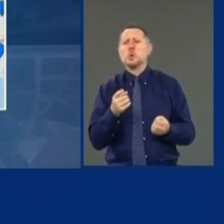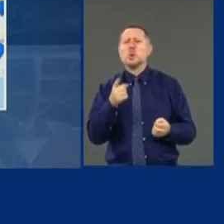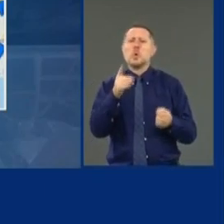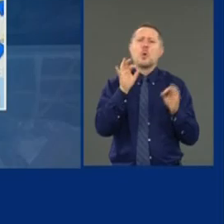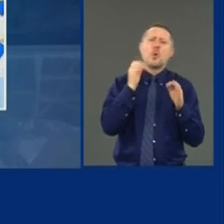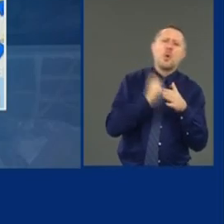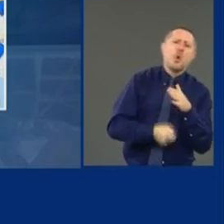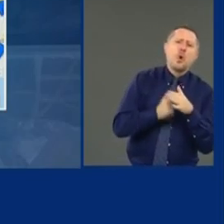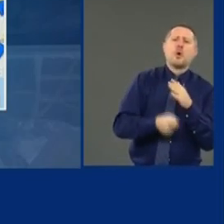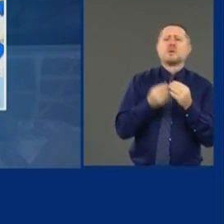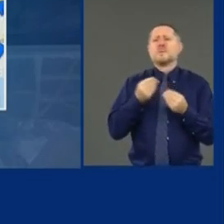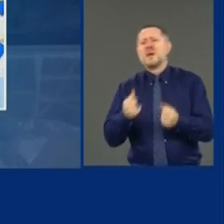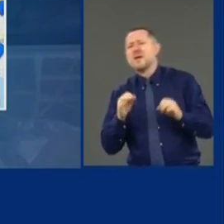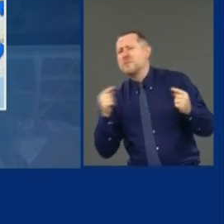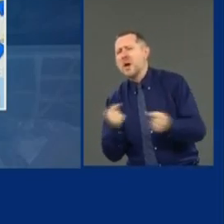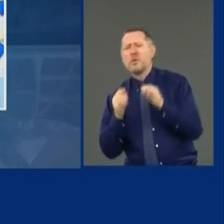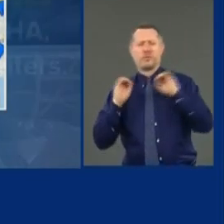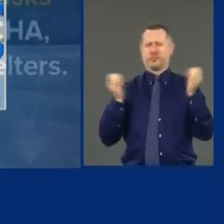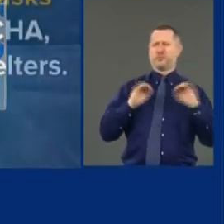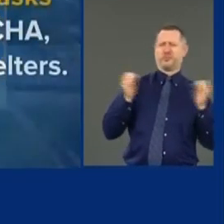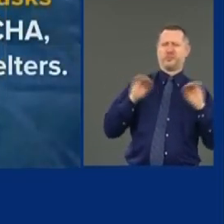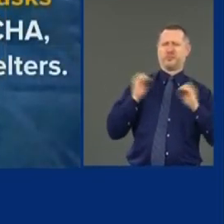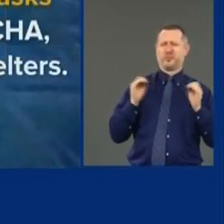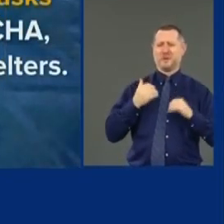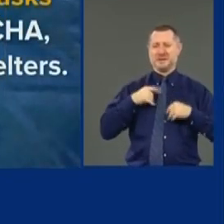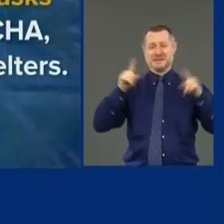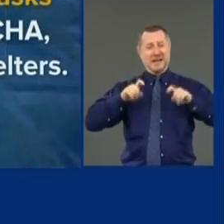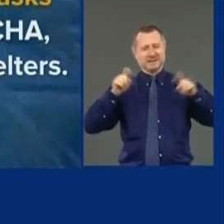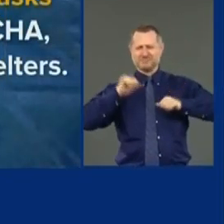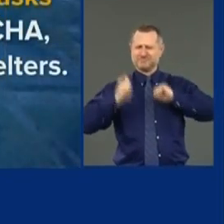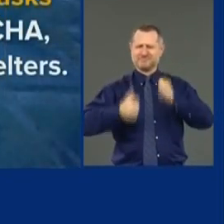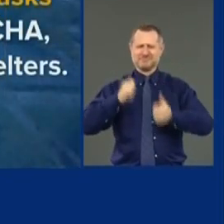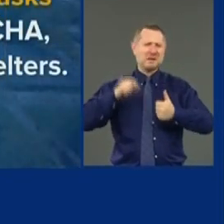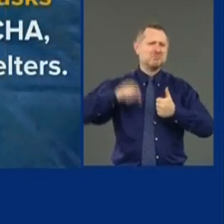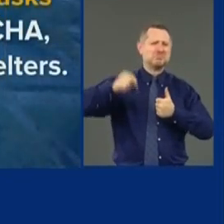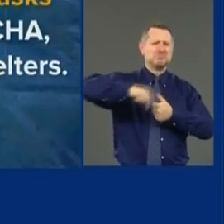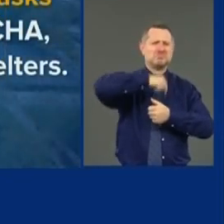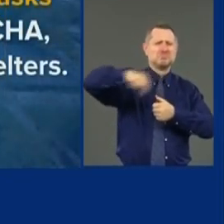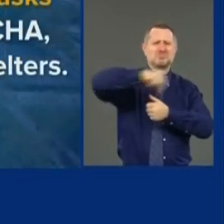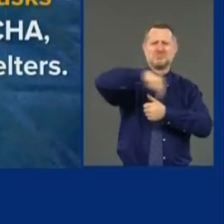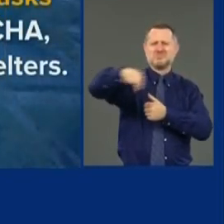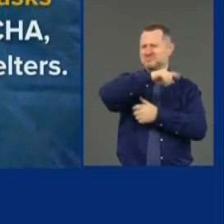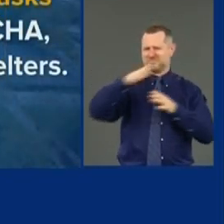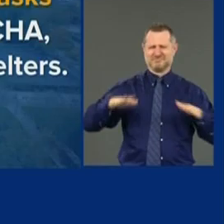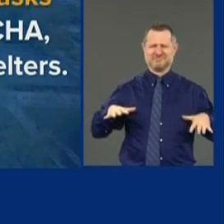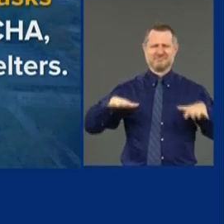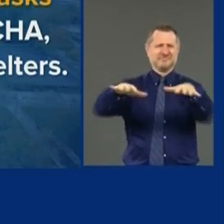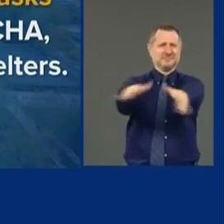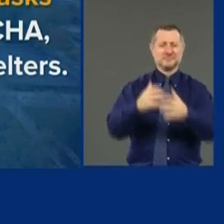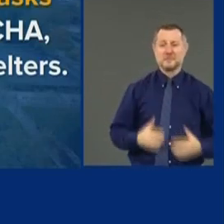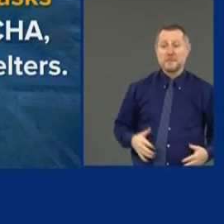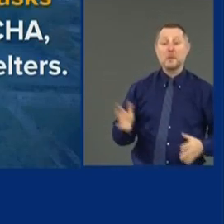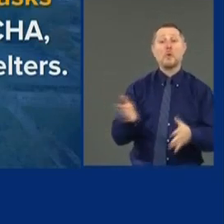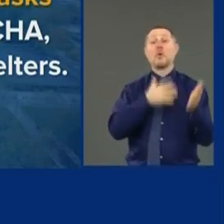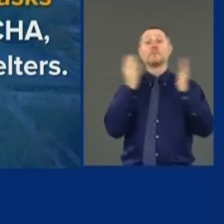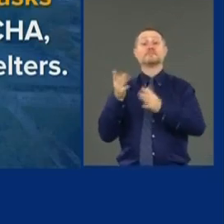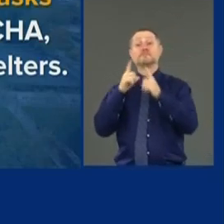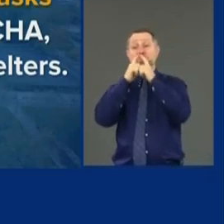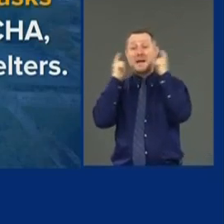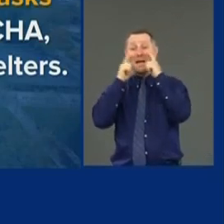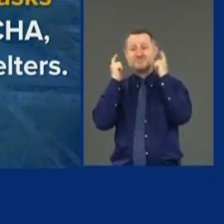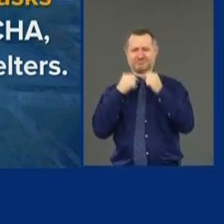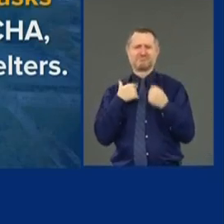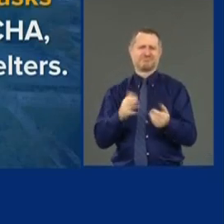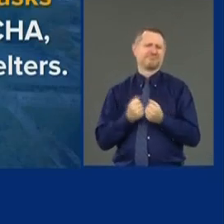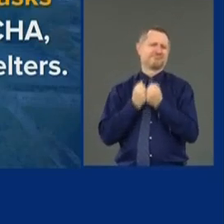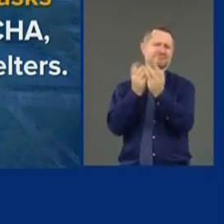There are sites literally everywhere throughout the city. We've delivered more than 8 million masks across New